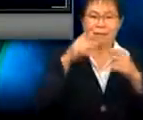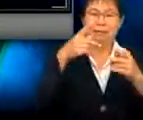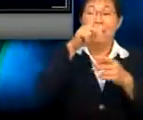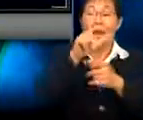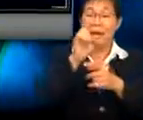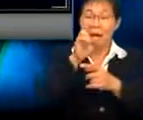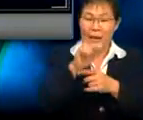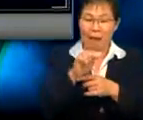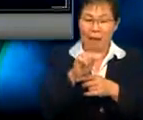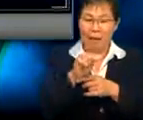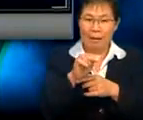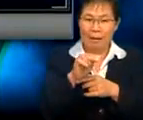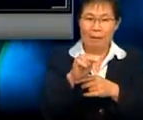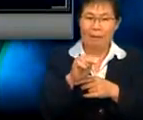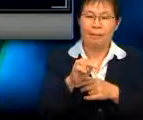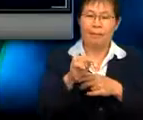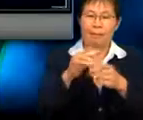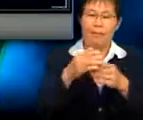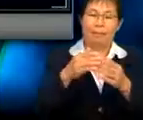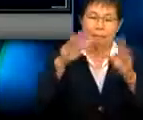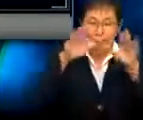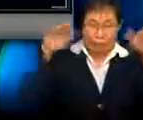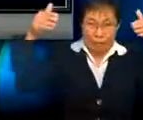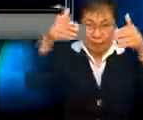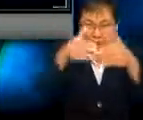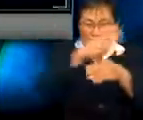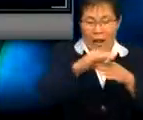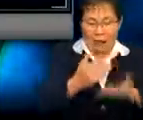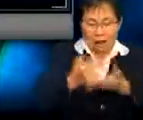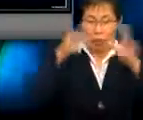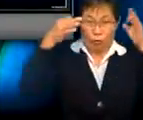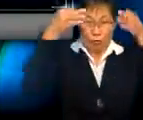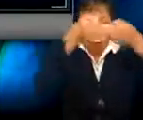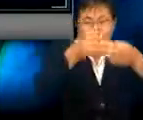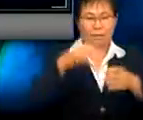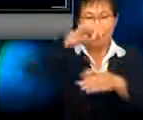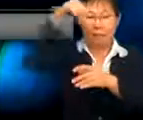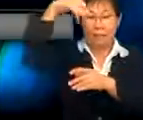The lens in the eye bends the light and helps to focus the light.